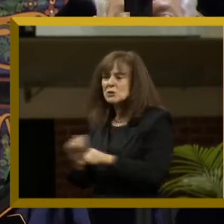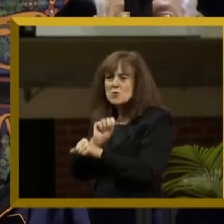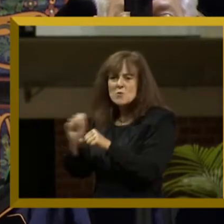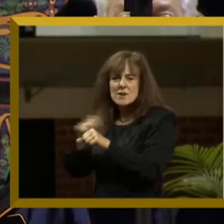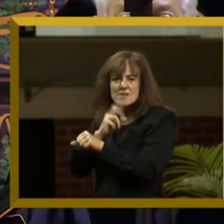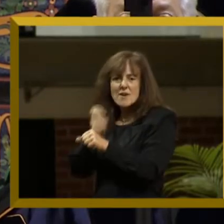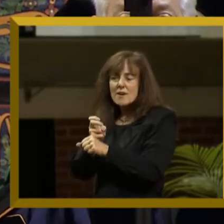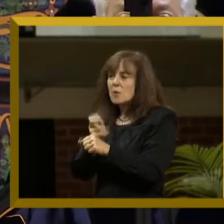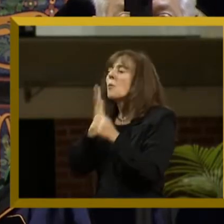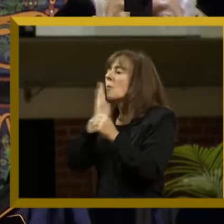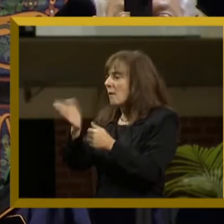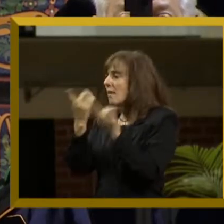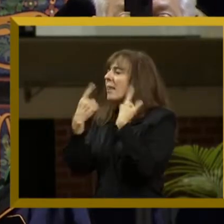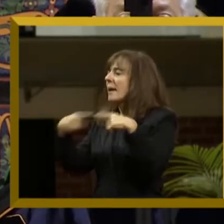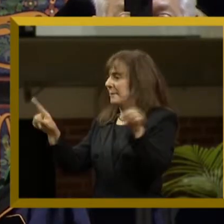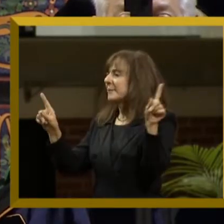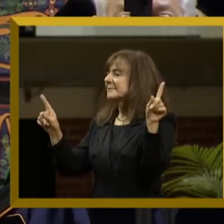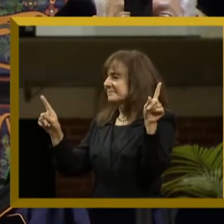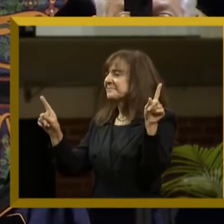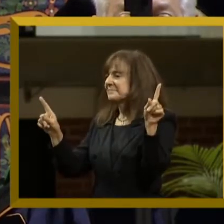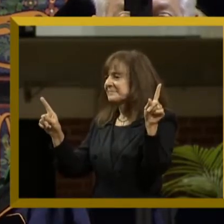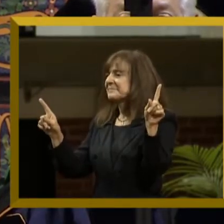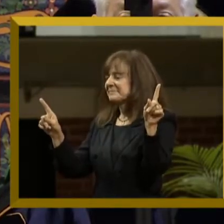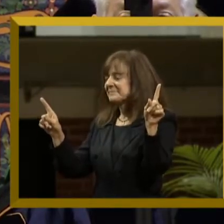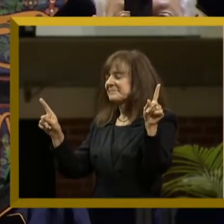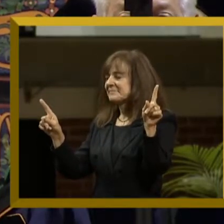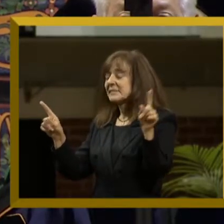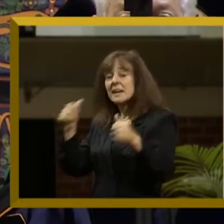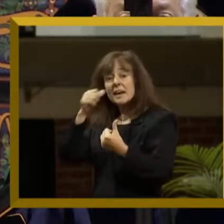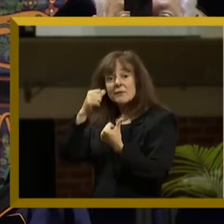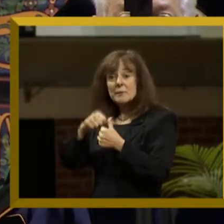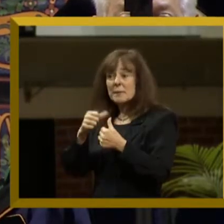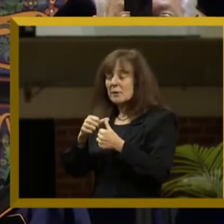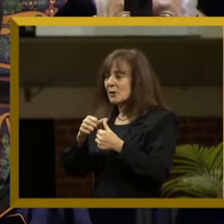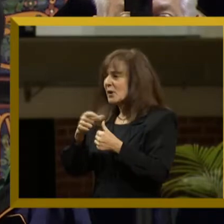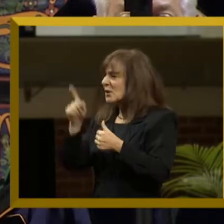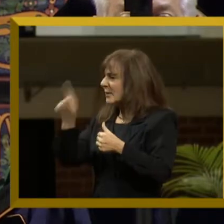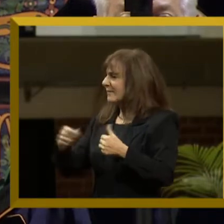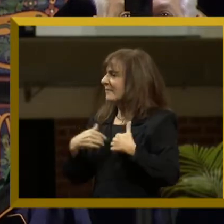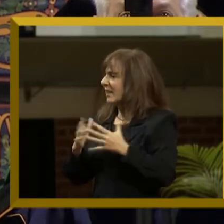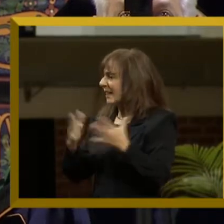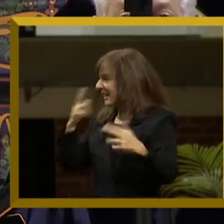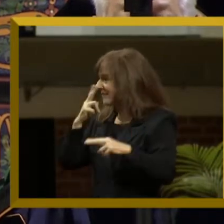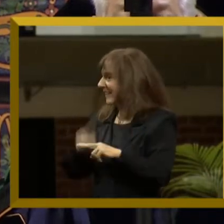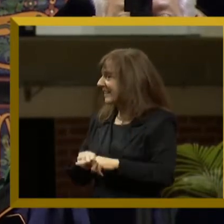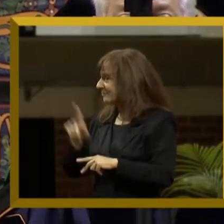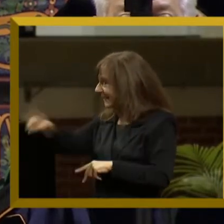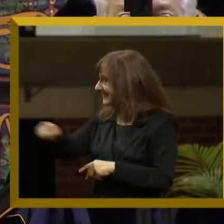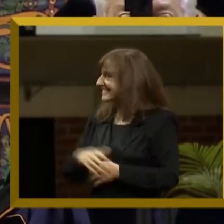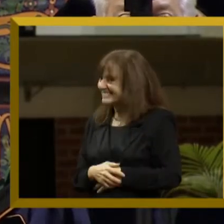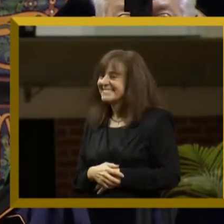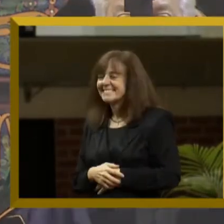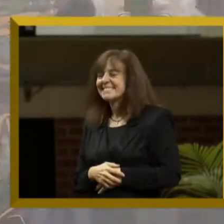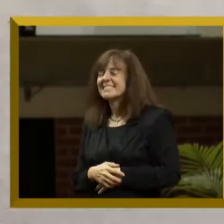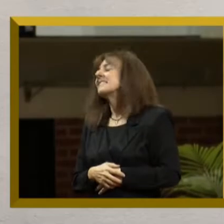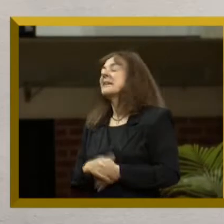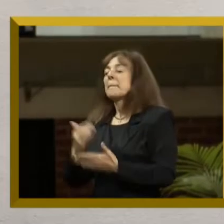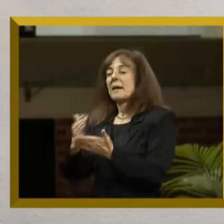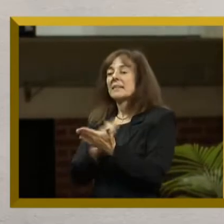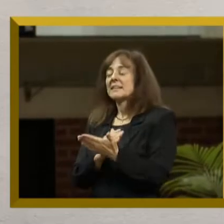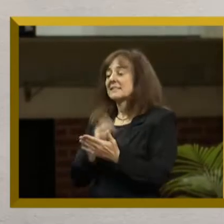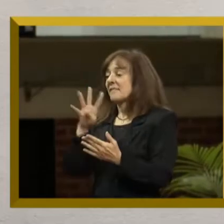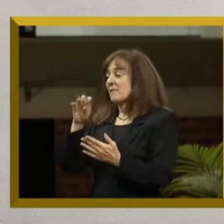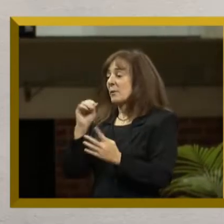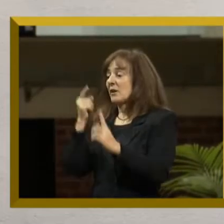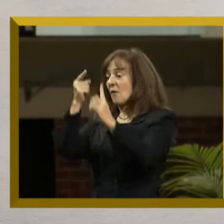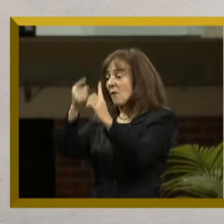for is going to happen. And remember, you got to have a lot of fun along the way. On my list of 40